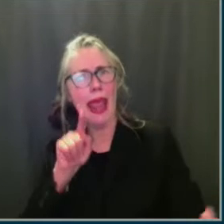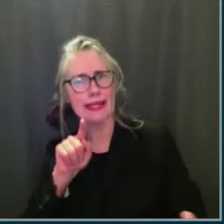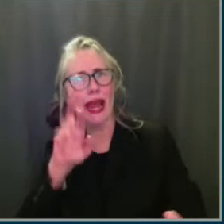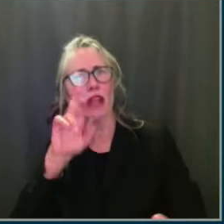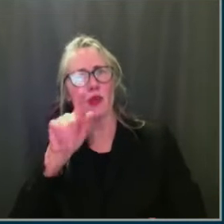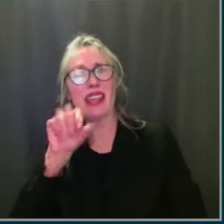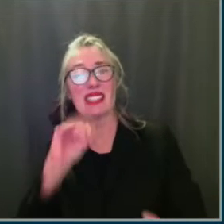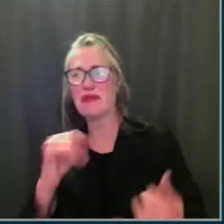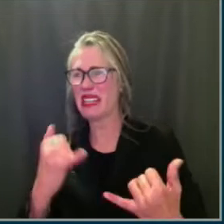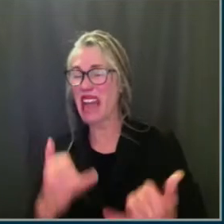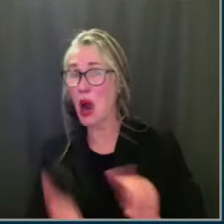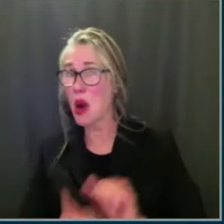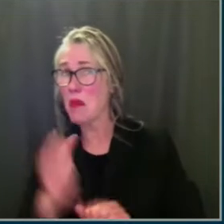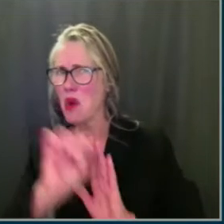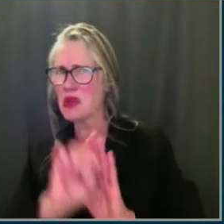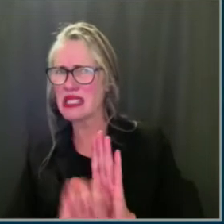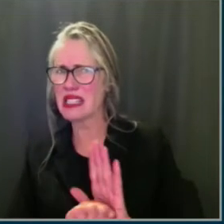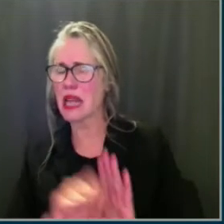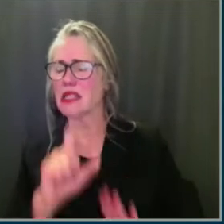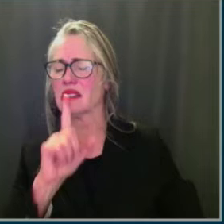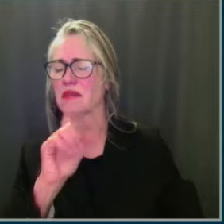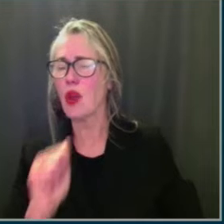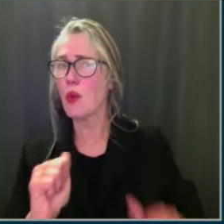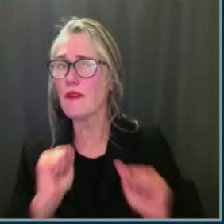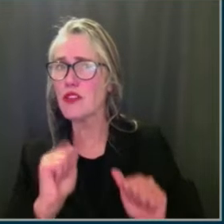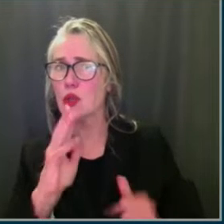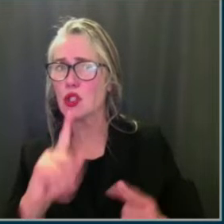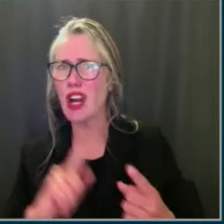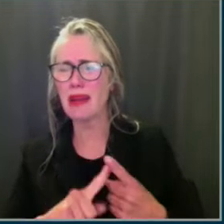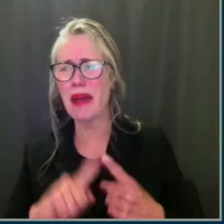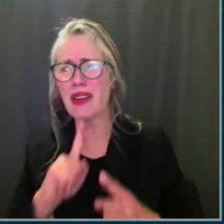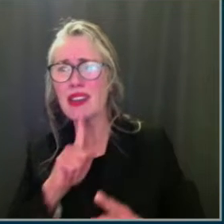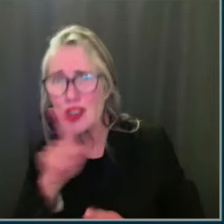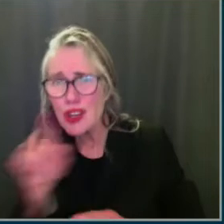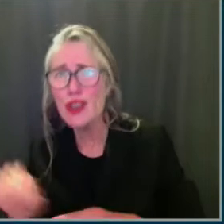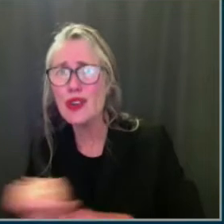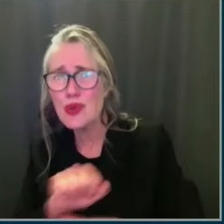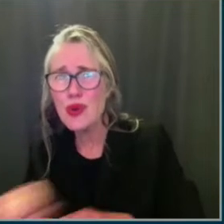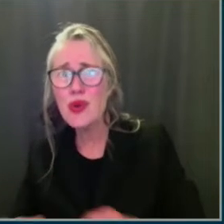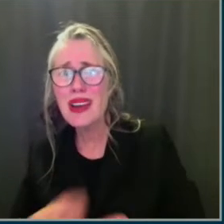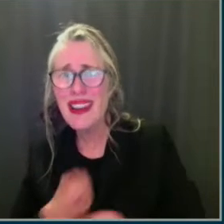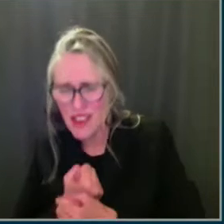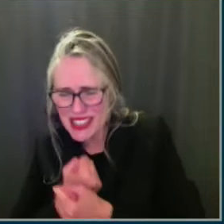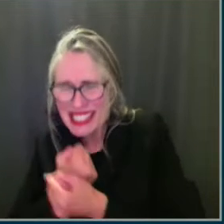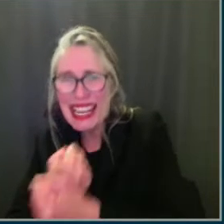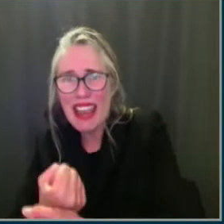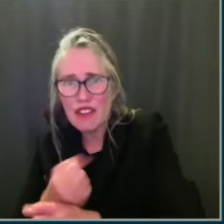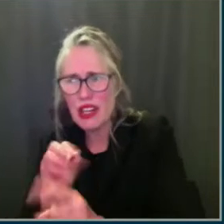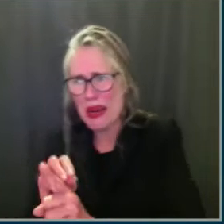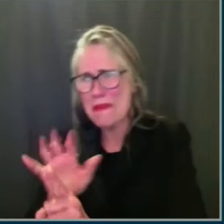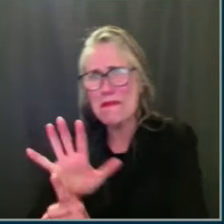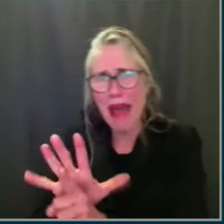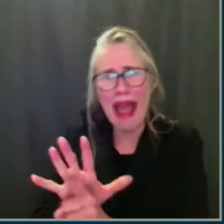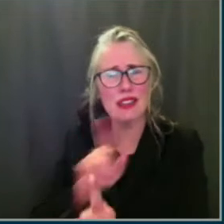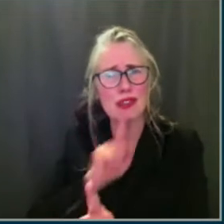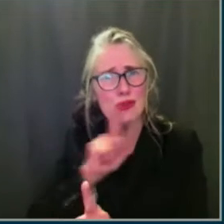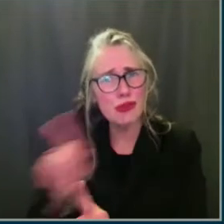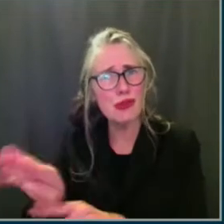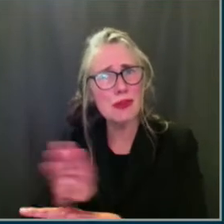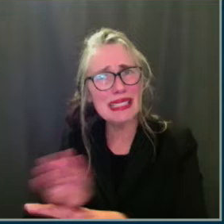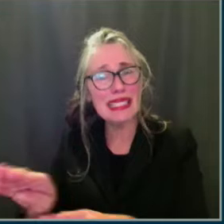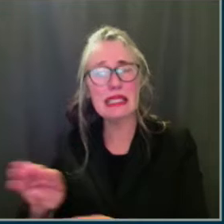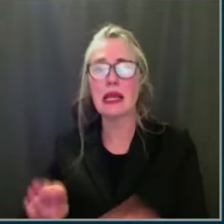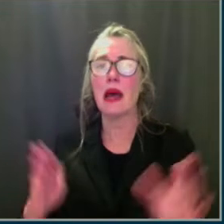to talk about the impacts of racism and the impacts of slavery. And we're providing mental health services and community